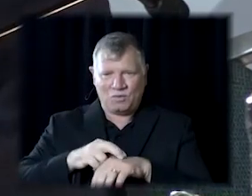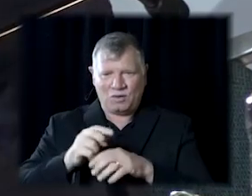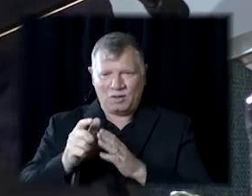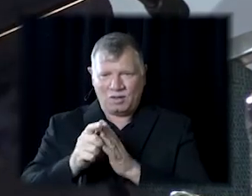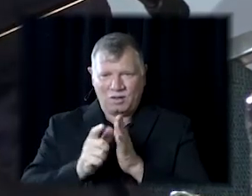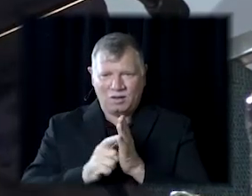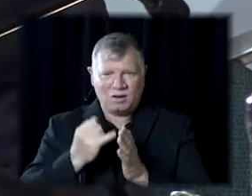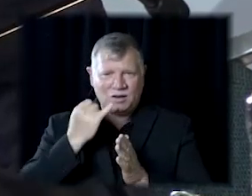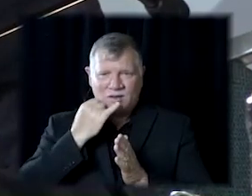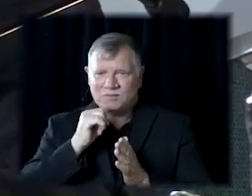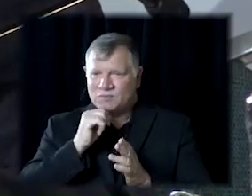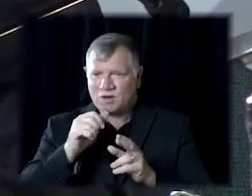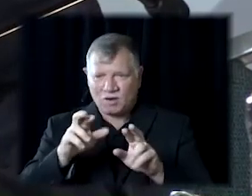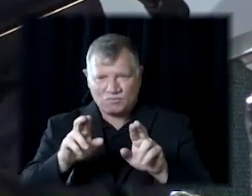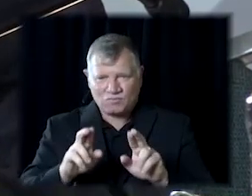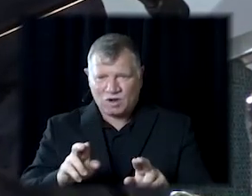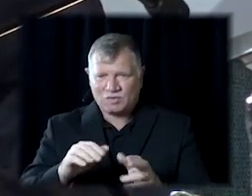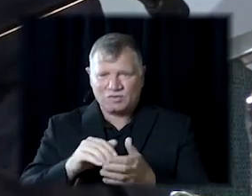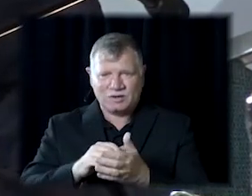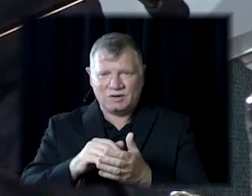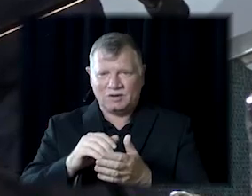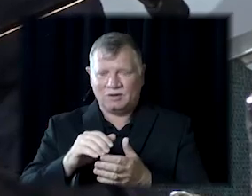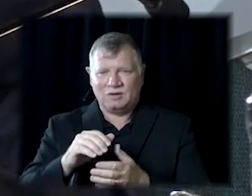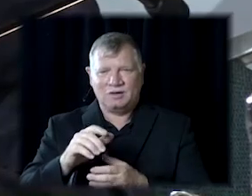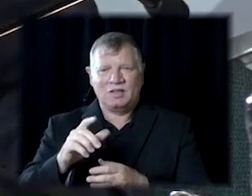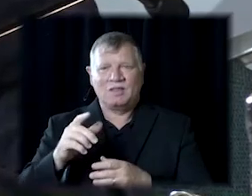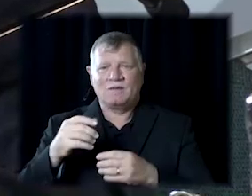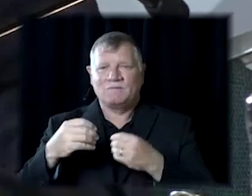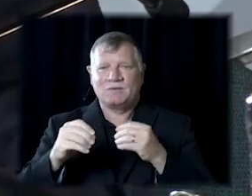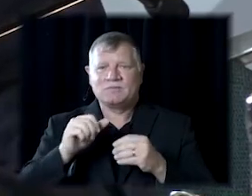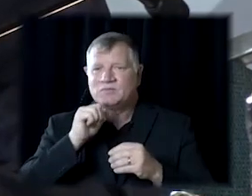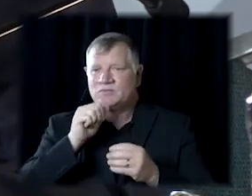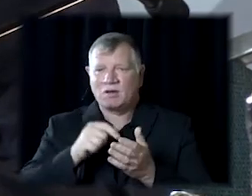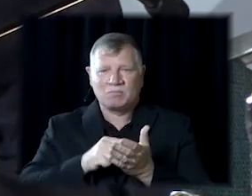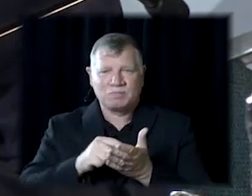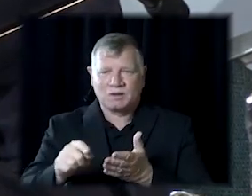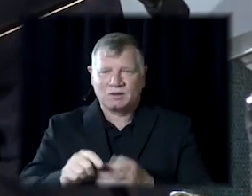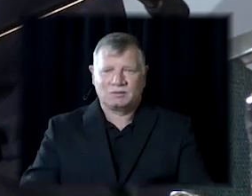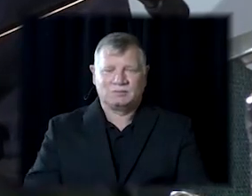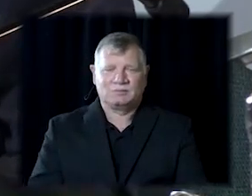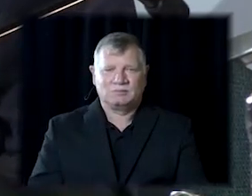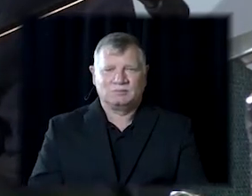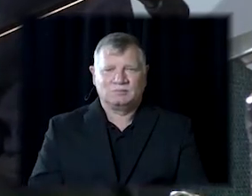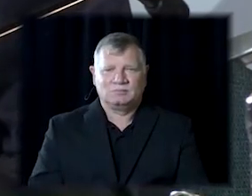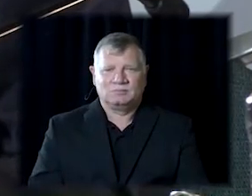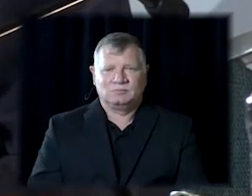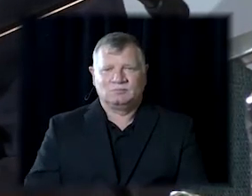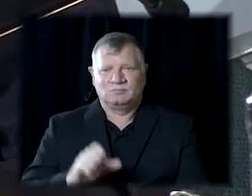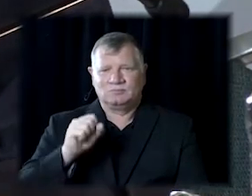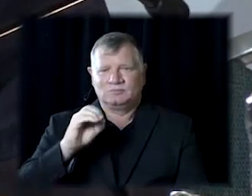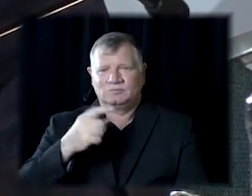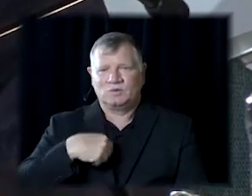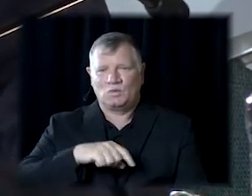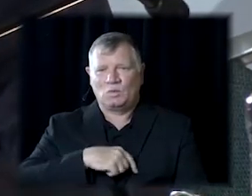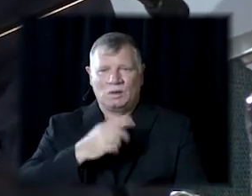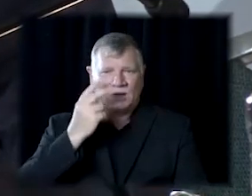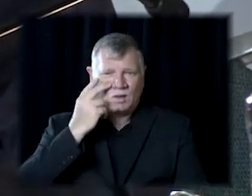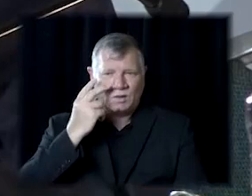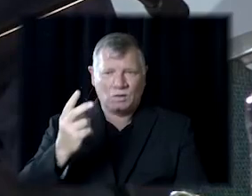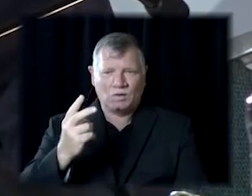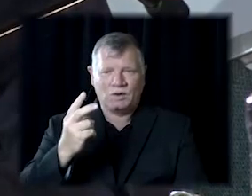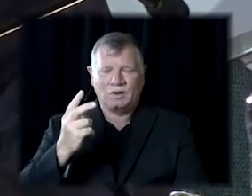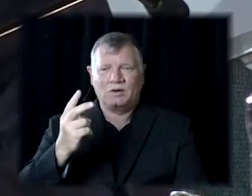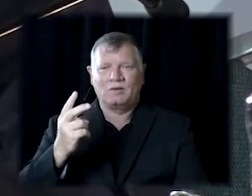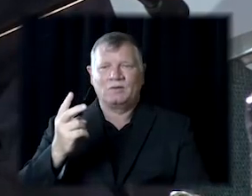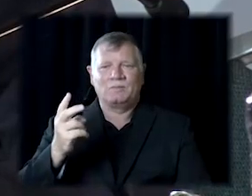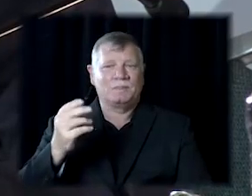if a contract is not registered, the contract vendor should not be paid. So we looked at